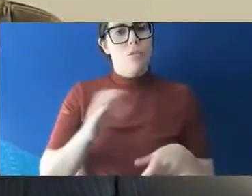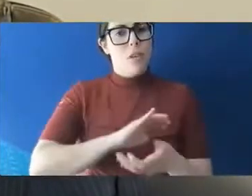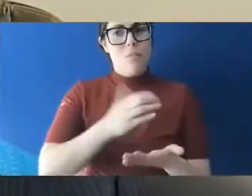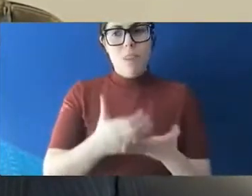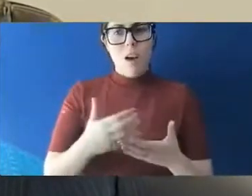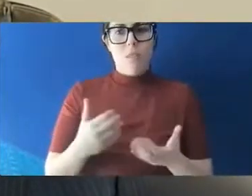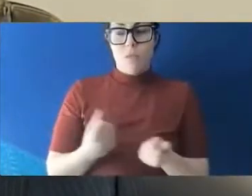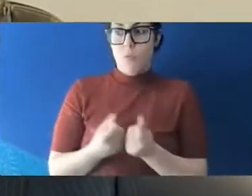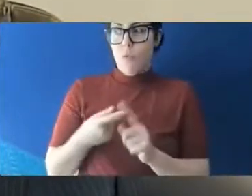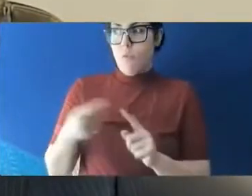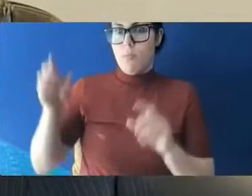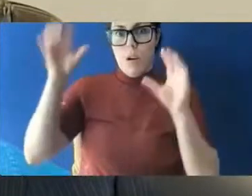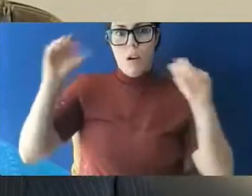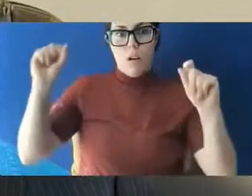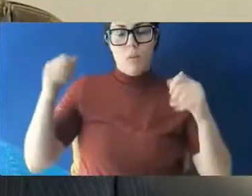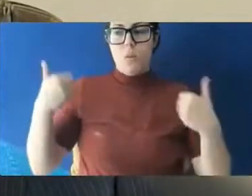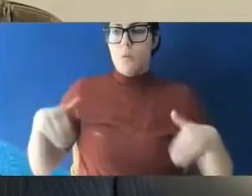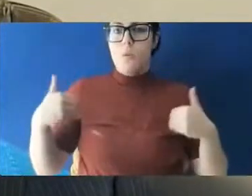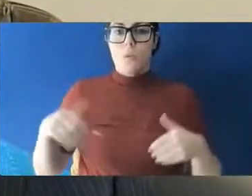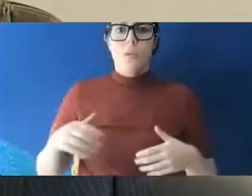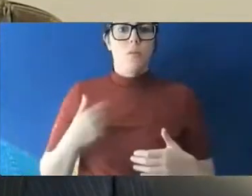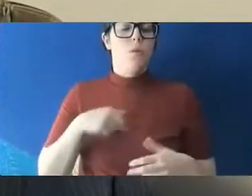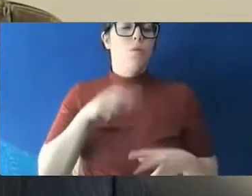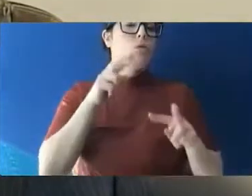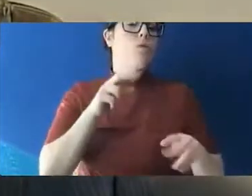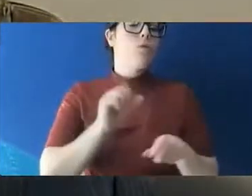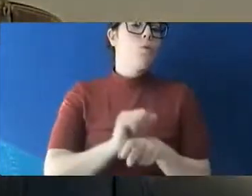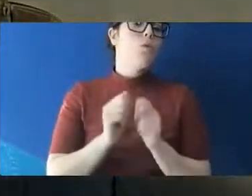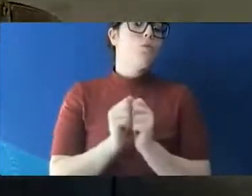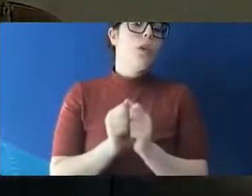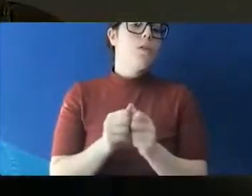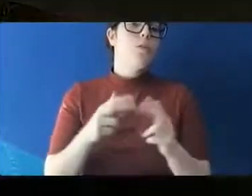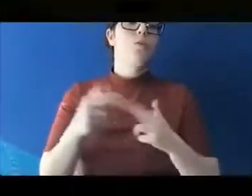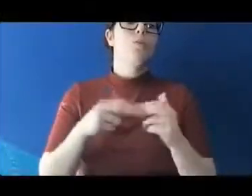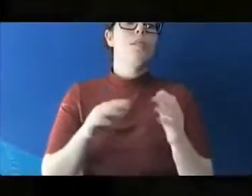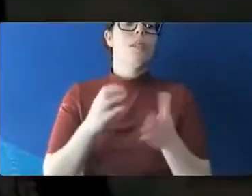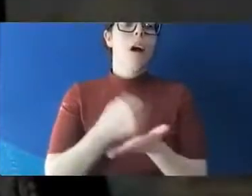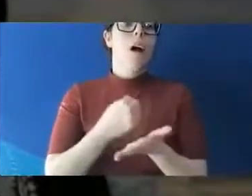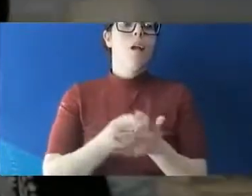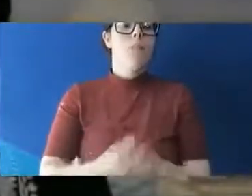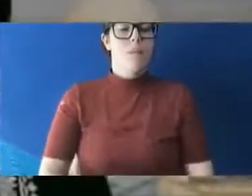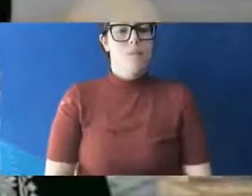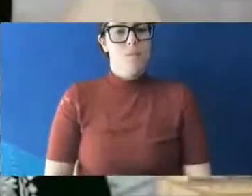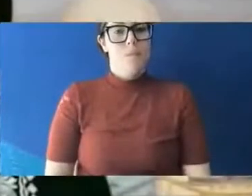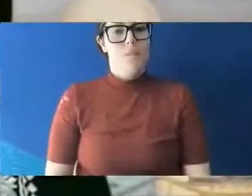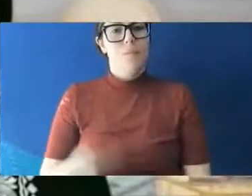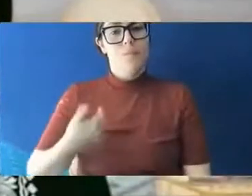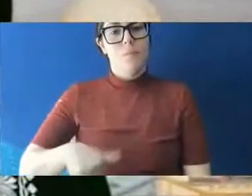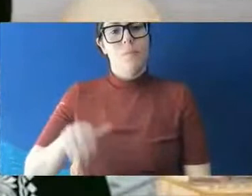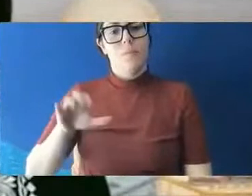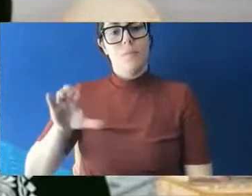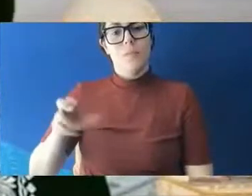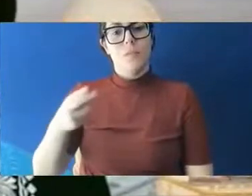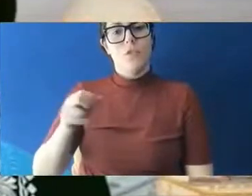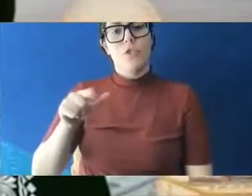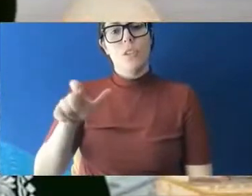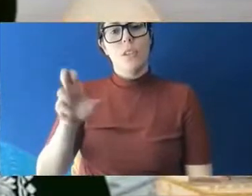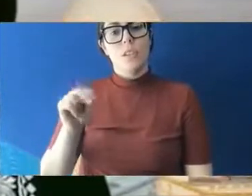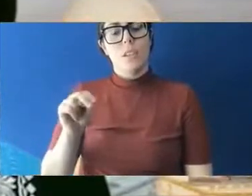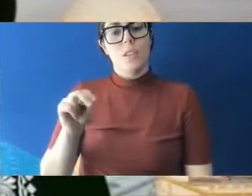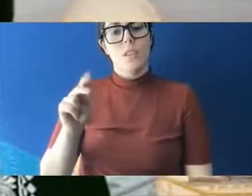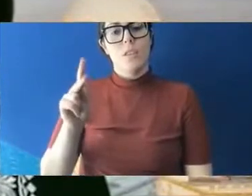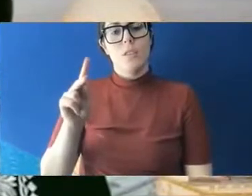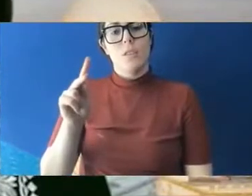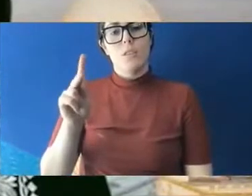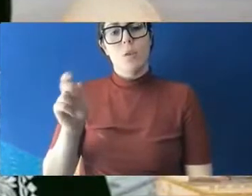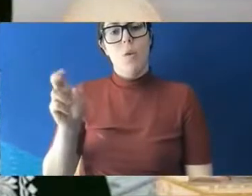received from this administration to Indian Country, and we look forward to working together to build our economy. My name is Chilling Tong, President